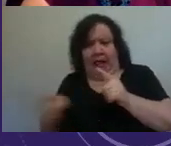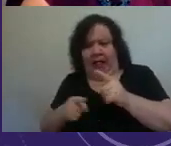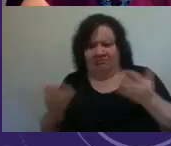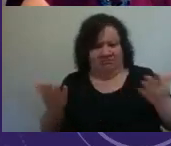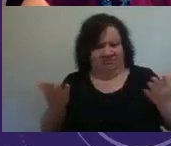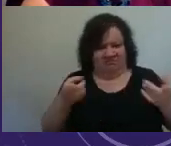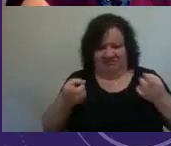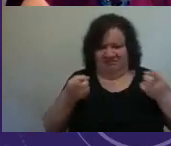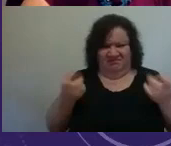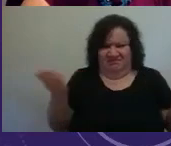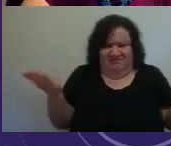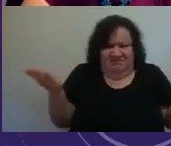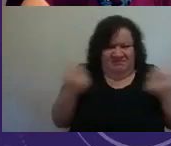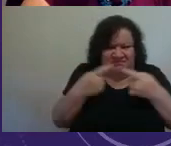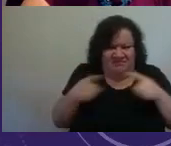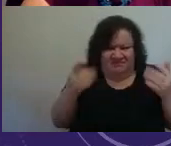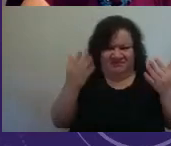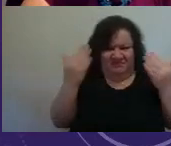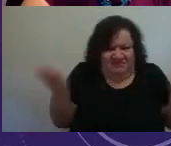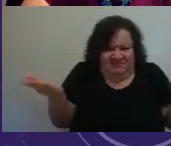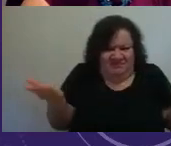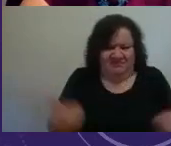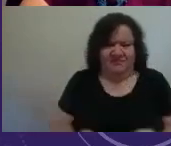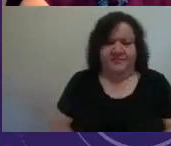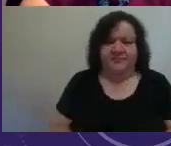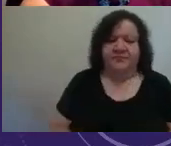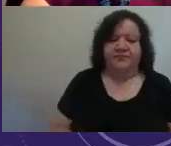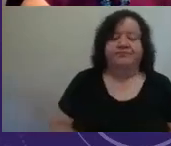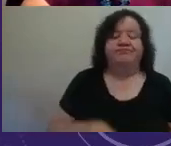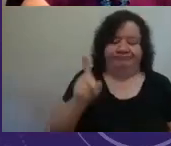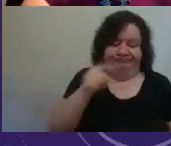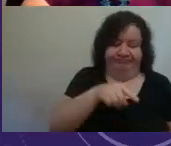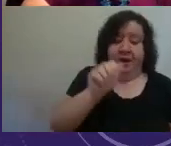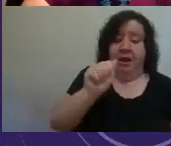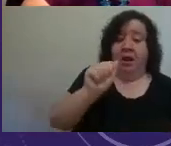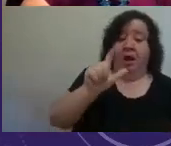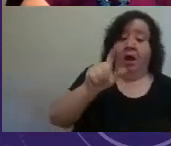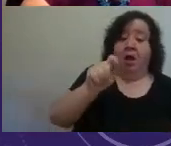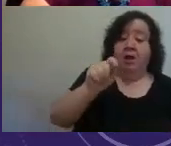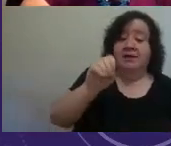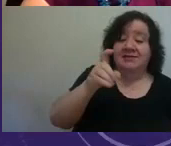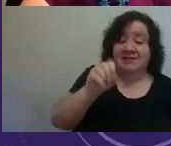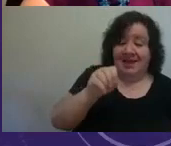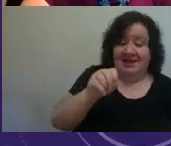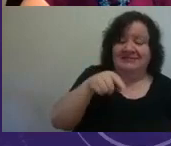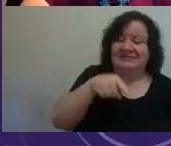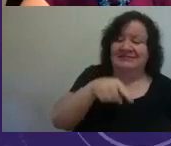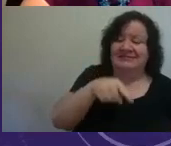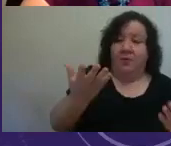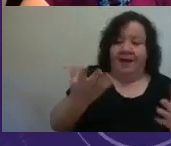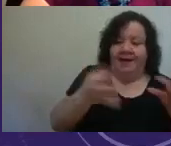reader will only read up to 125 characters. The most popular screen reader, like JAWS and